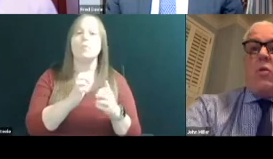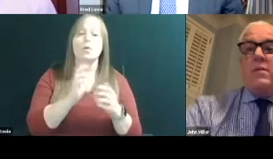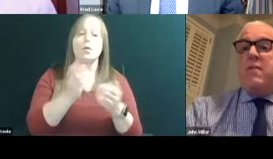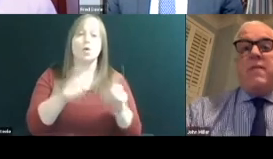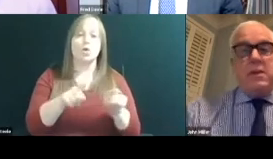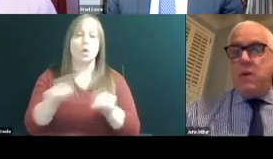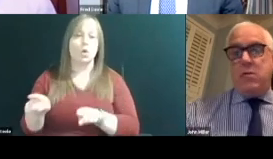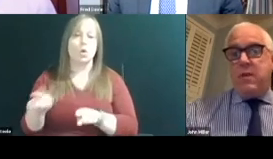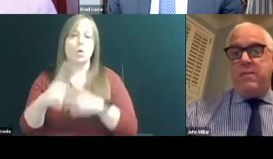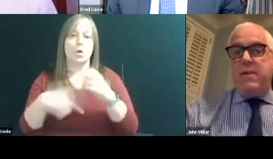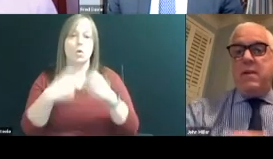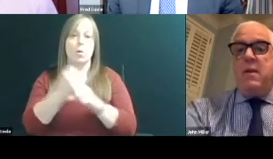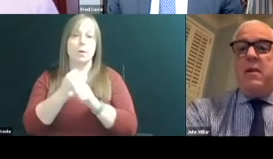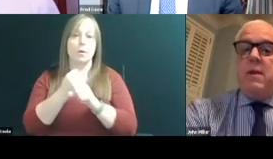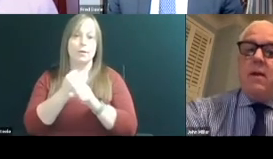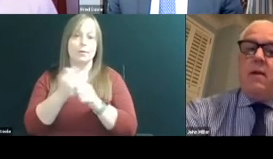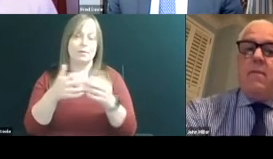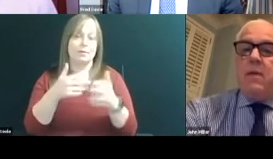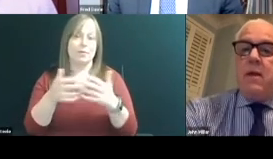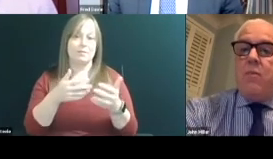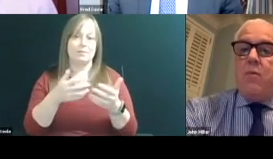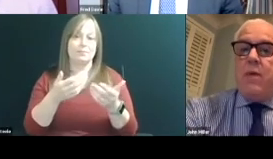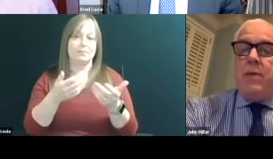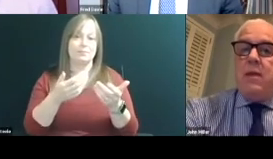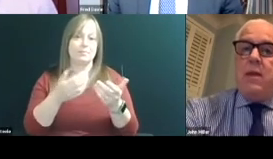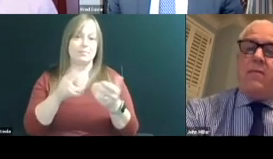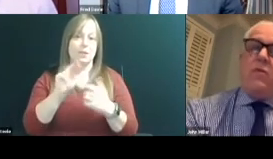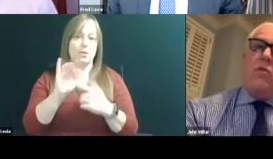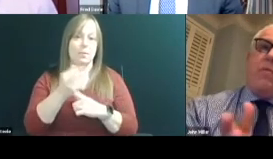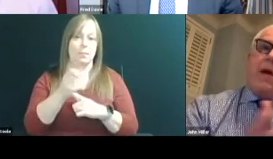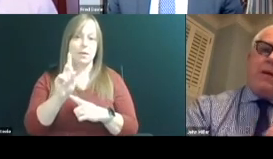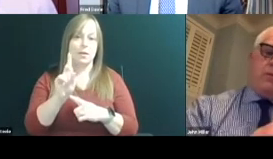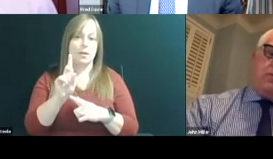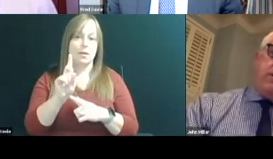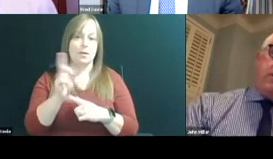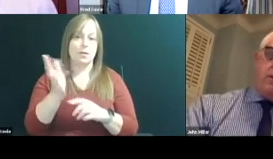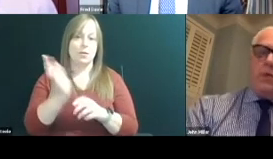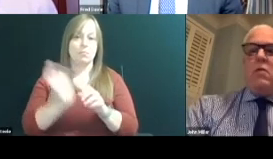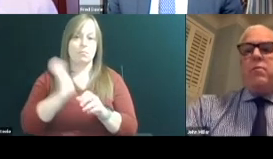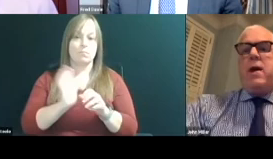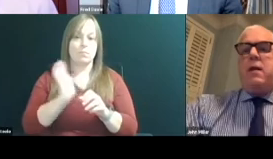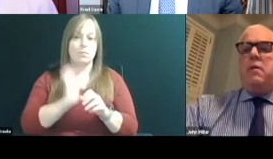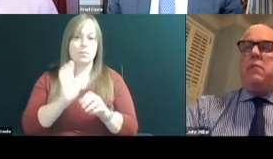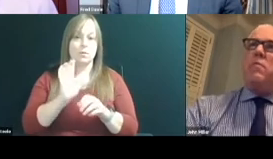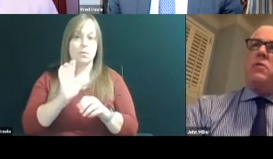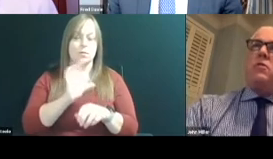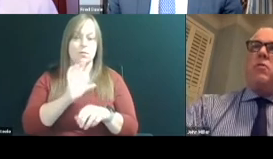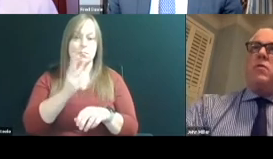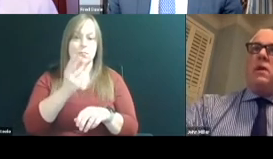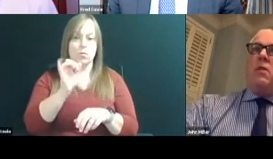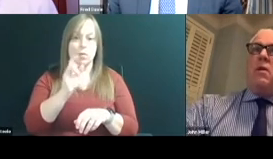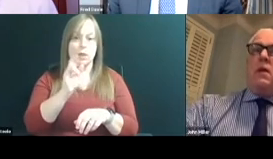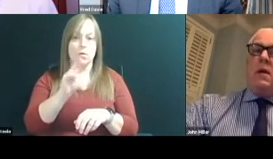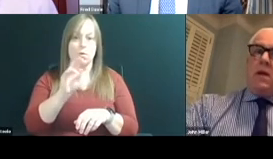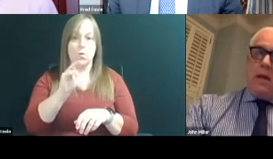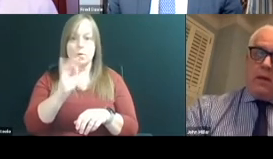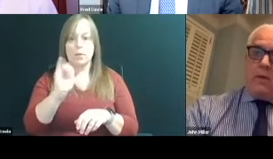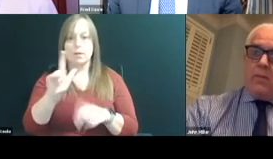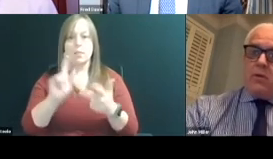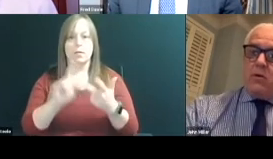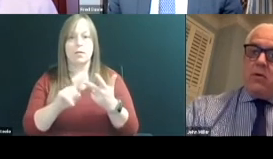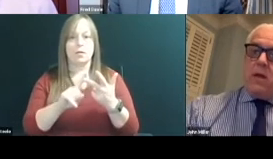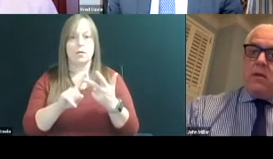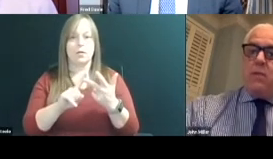in the course of a year, in the NYPD. If you go back to Commissioner Bratton, Commissioner O'Neill,